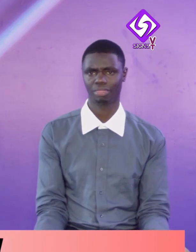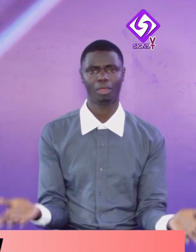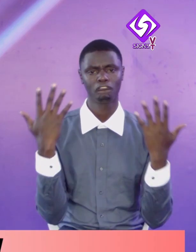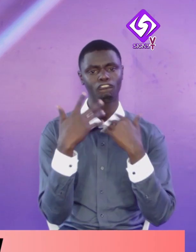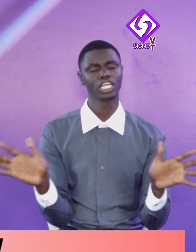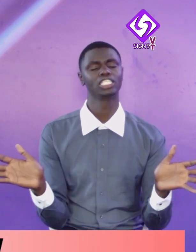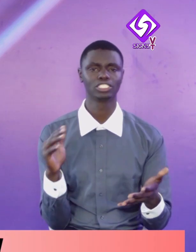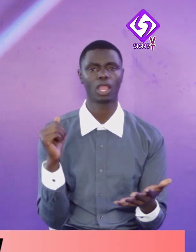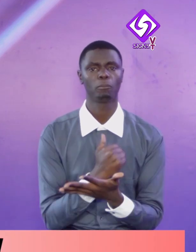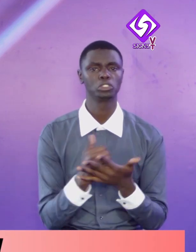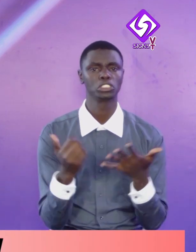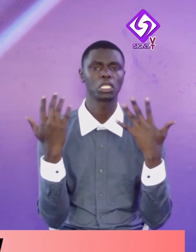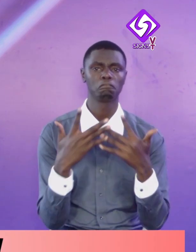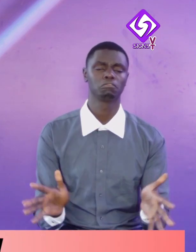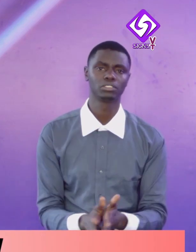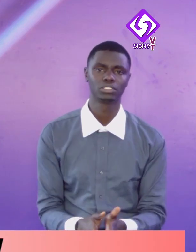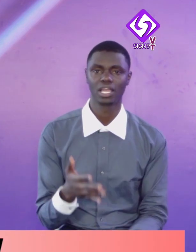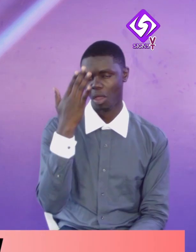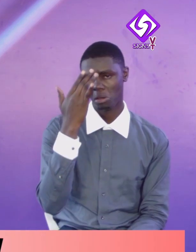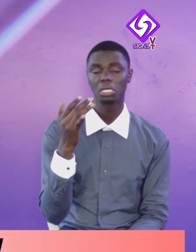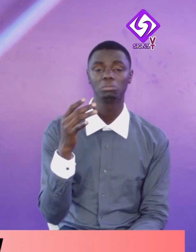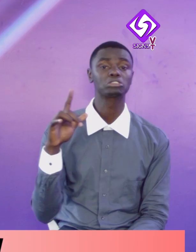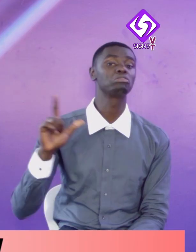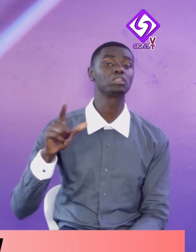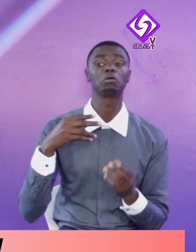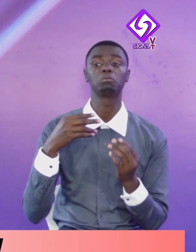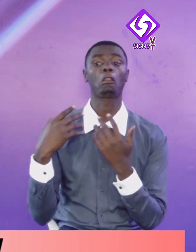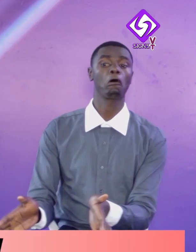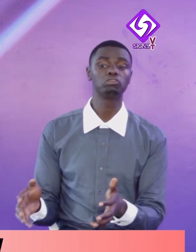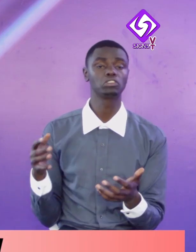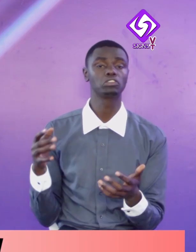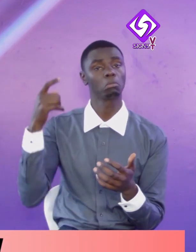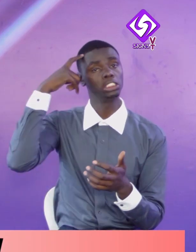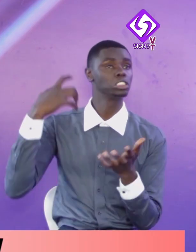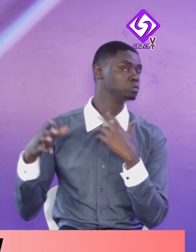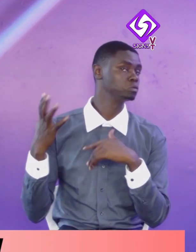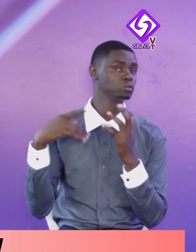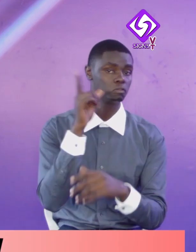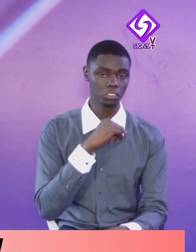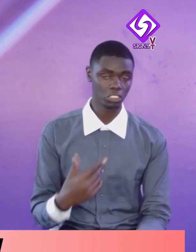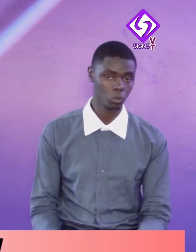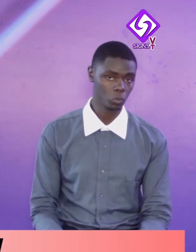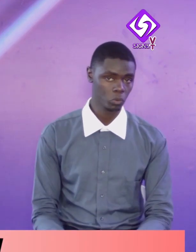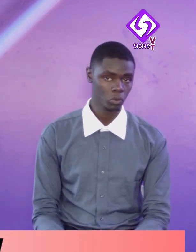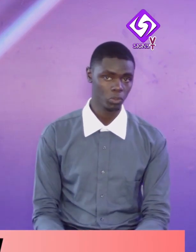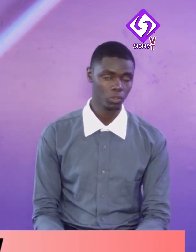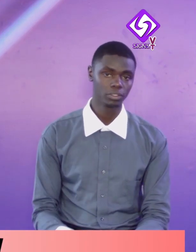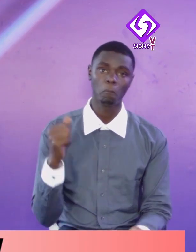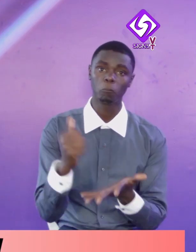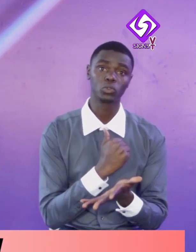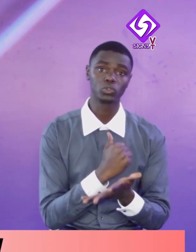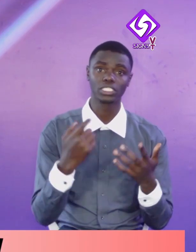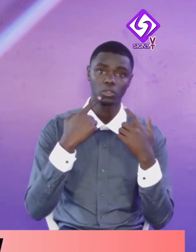mentioned Posta Rangers now because Liverpool was beaten. You are confused. You did mention Posta Rangers.